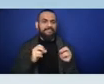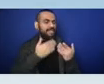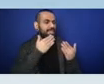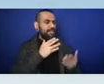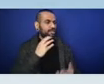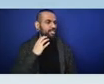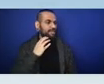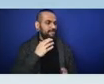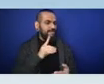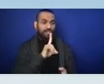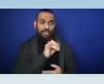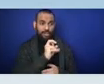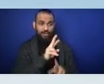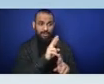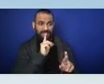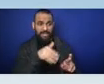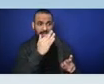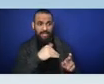have